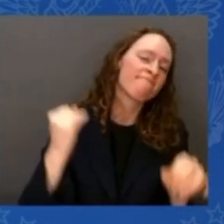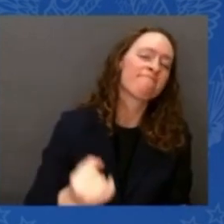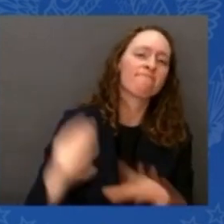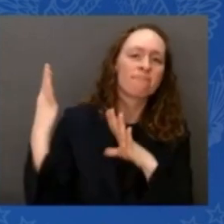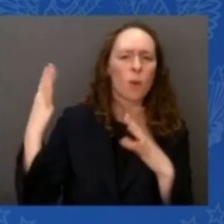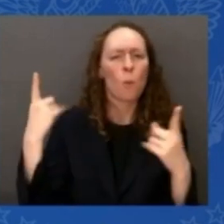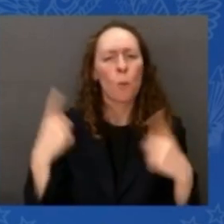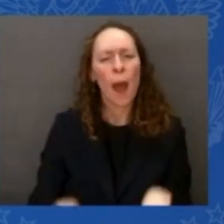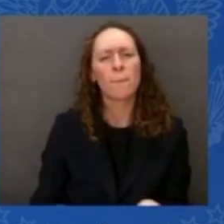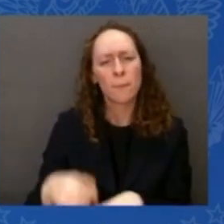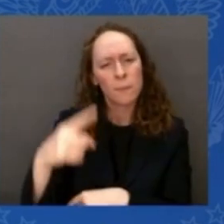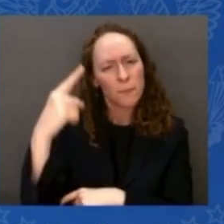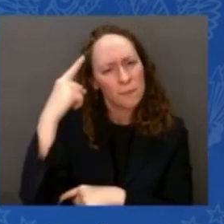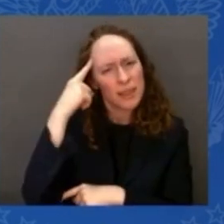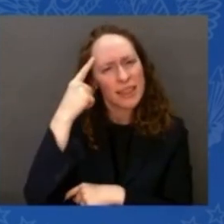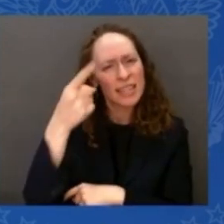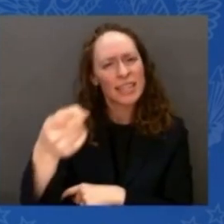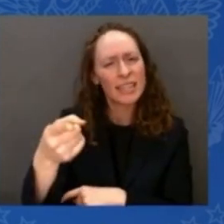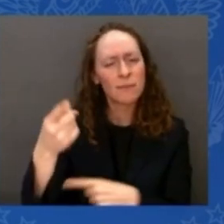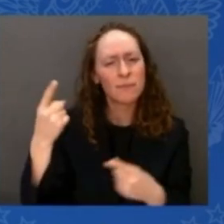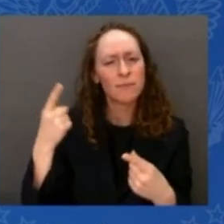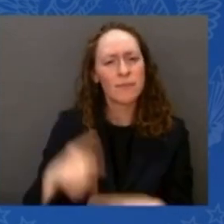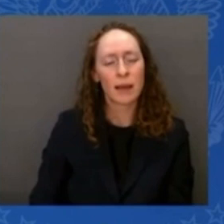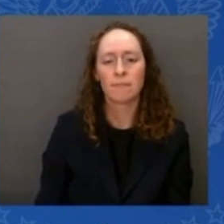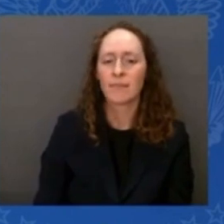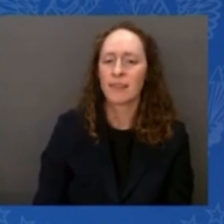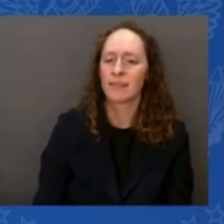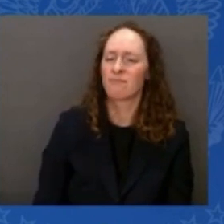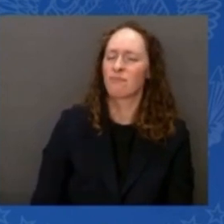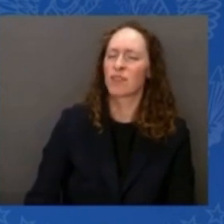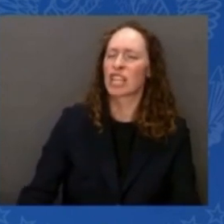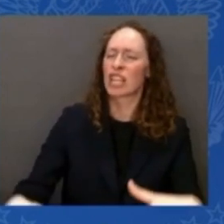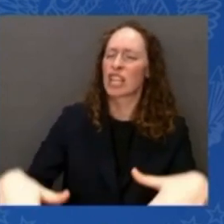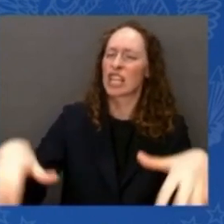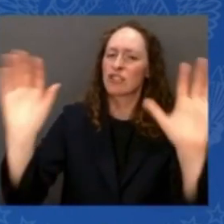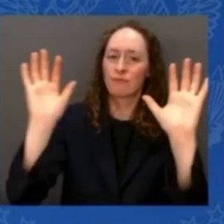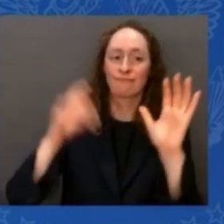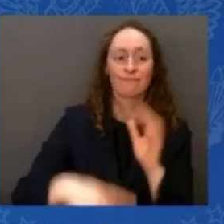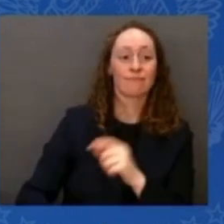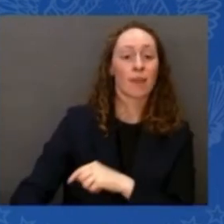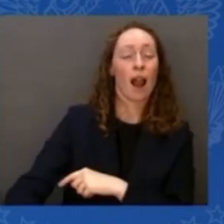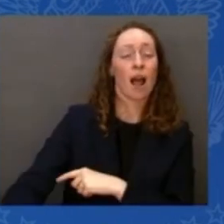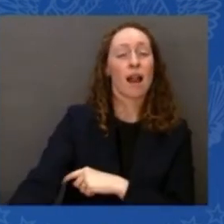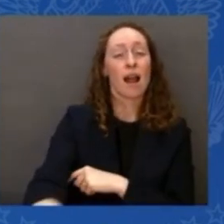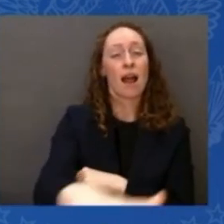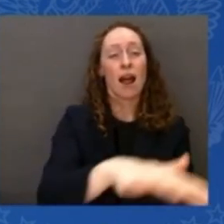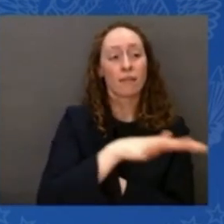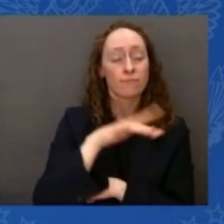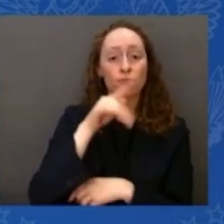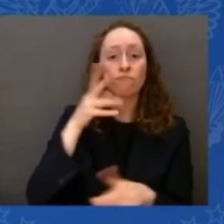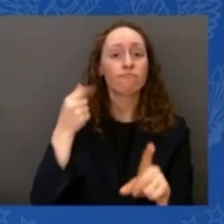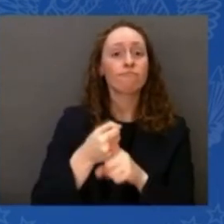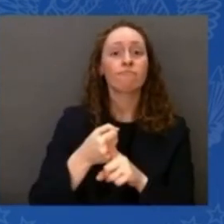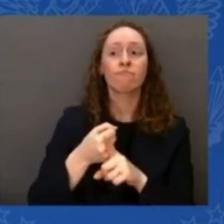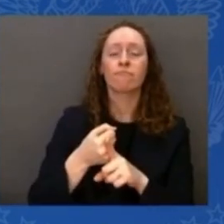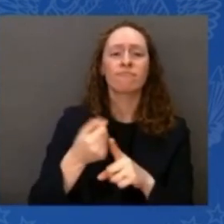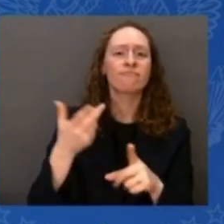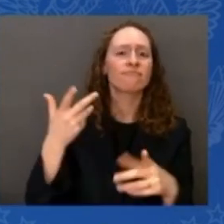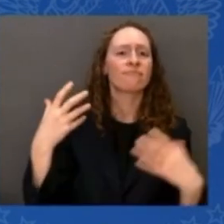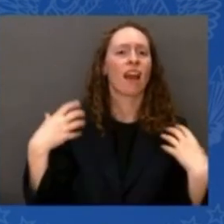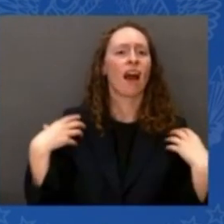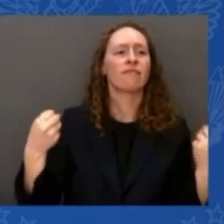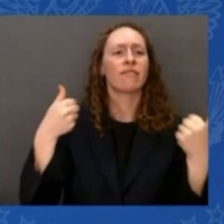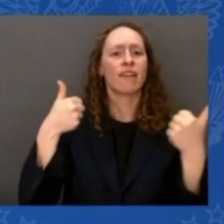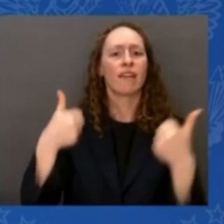Americans with pre-existing conditions would lose the critical protections they have now. The only